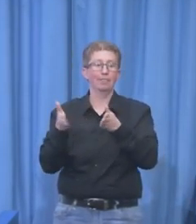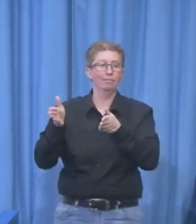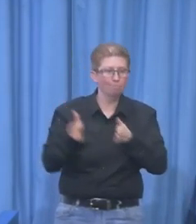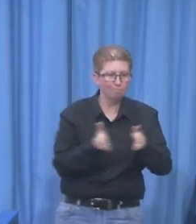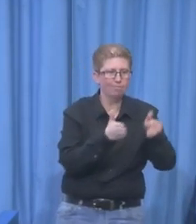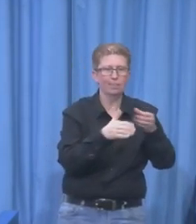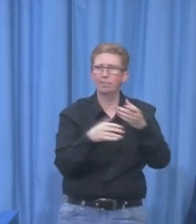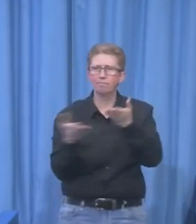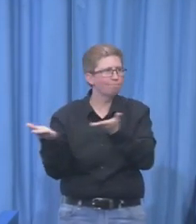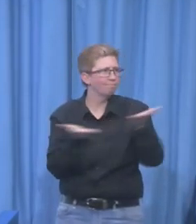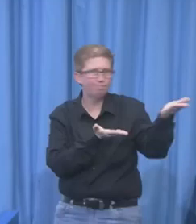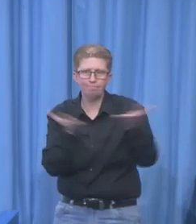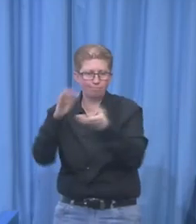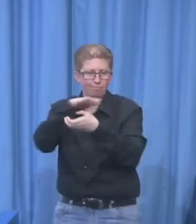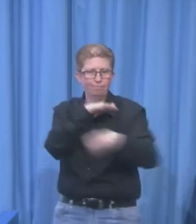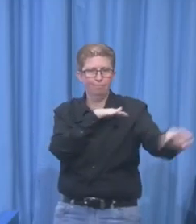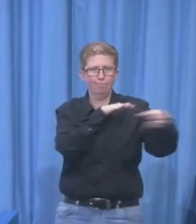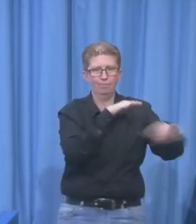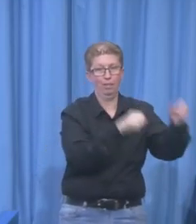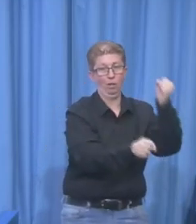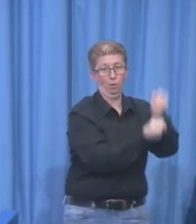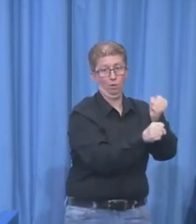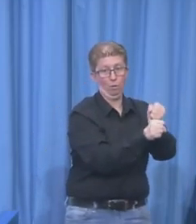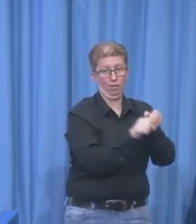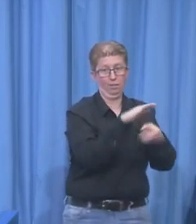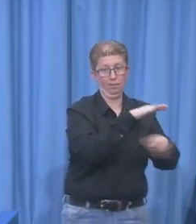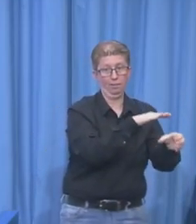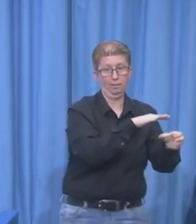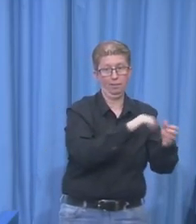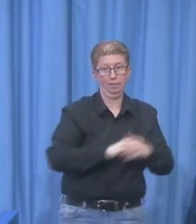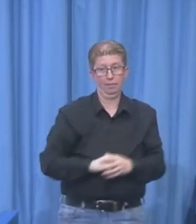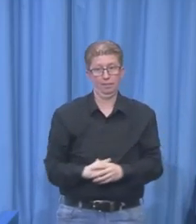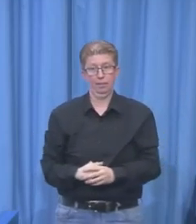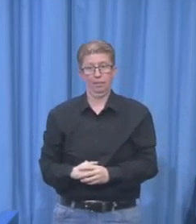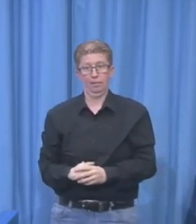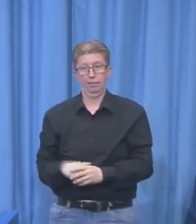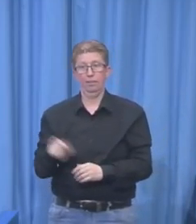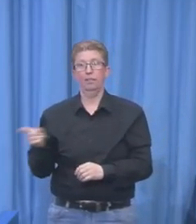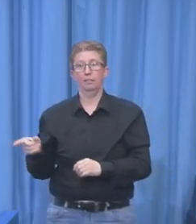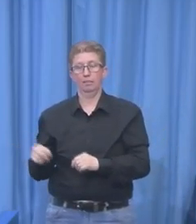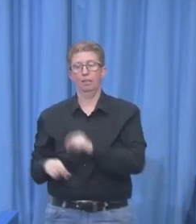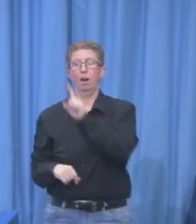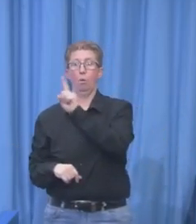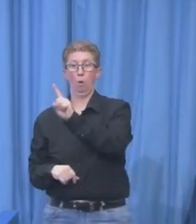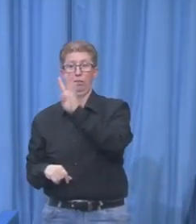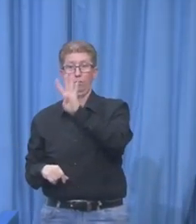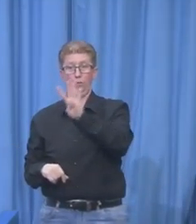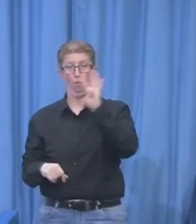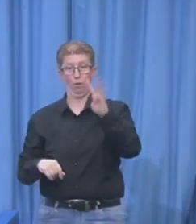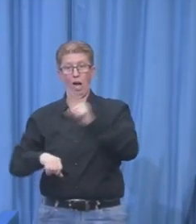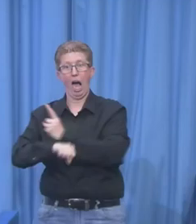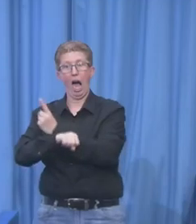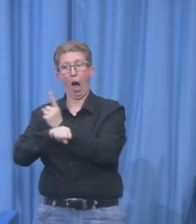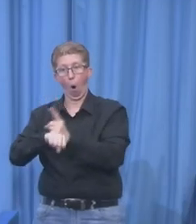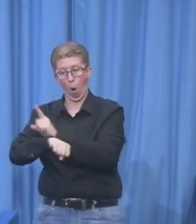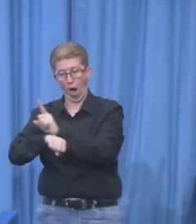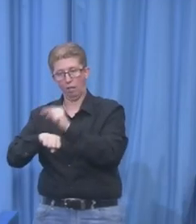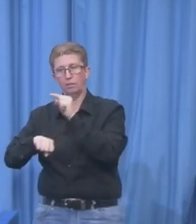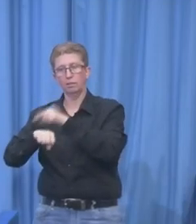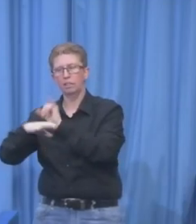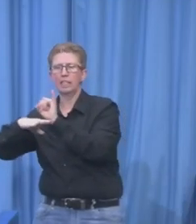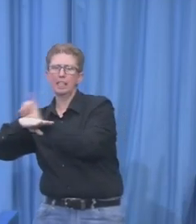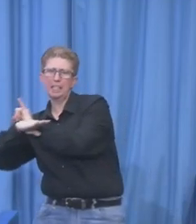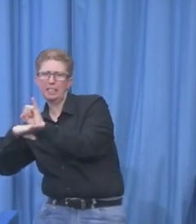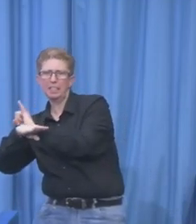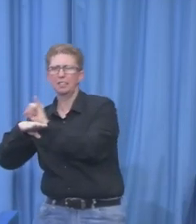144 hours. They go for, they can do interns in many places, in hospitals,